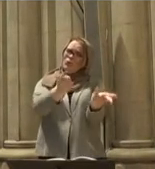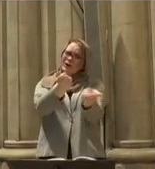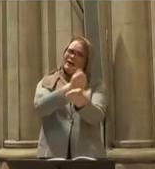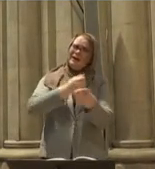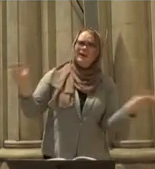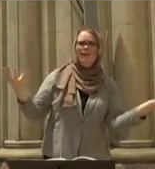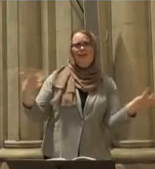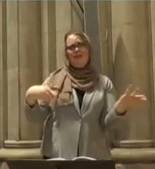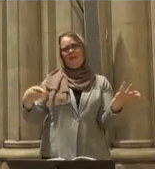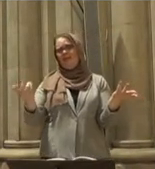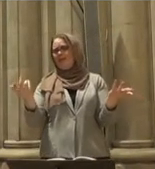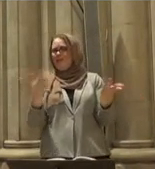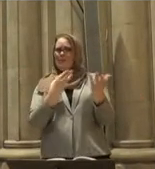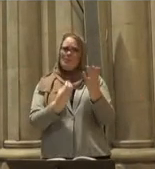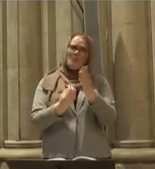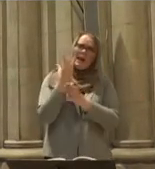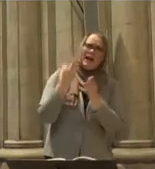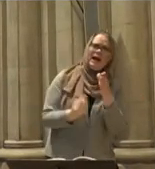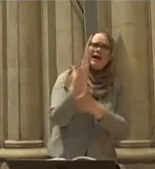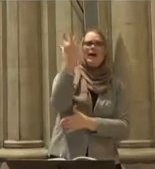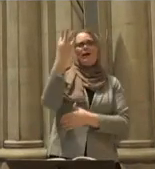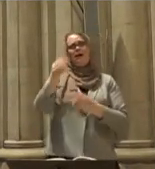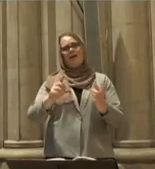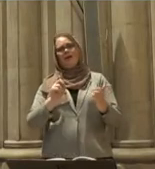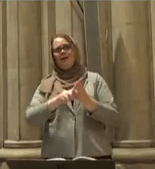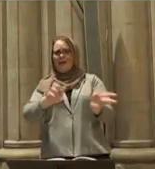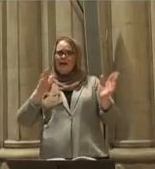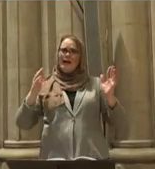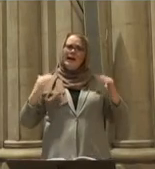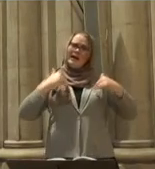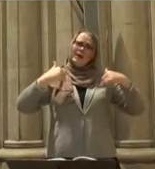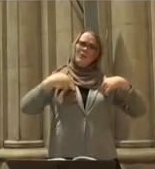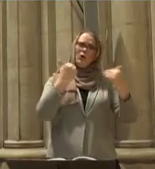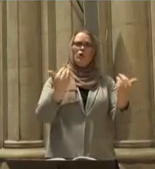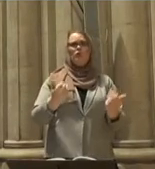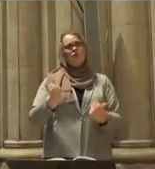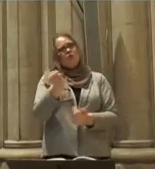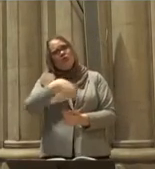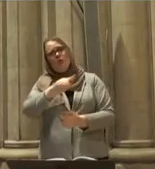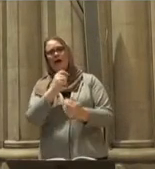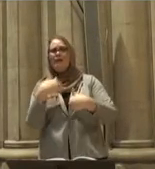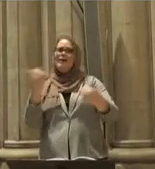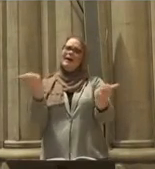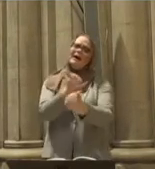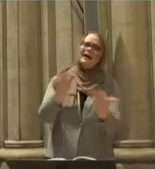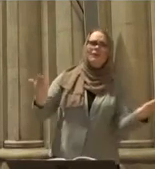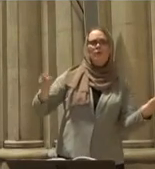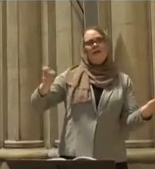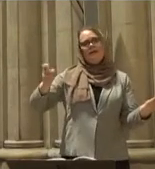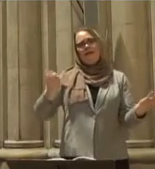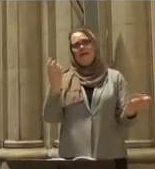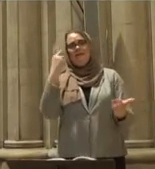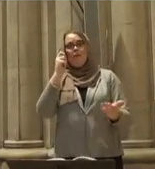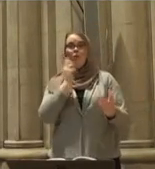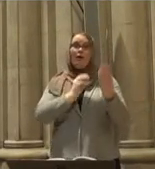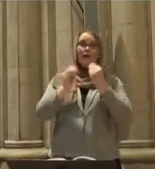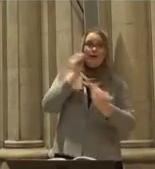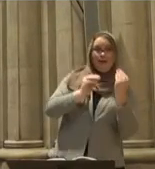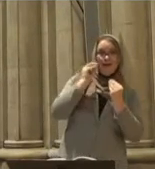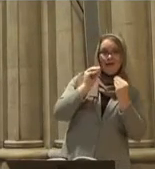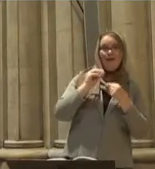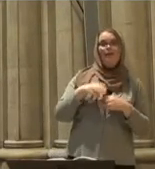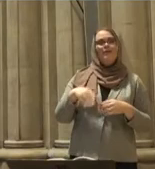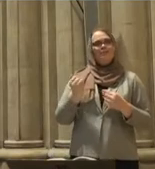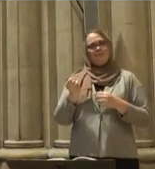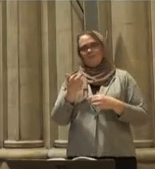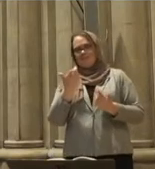earth, and every tree with seed in its fruit. You shall have them for food. And to every beast of the earth, and